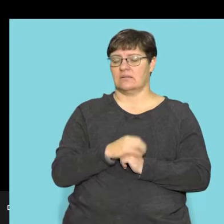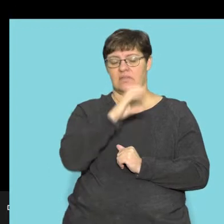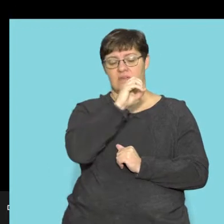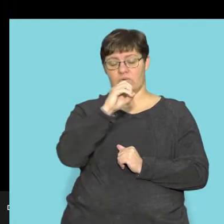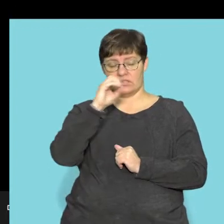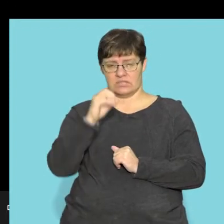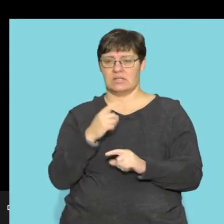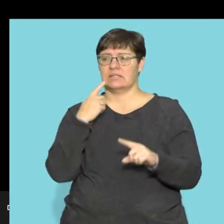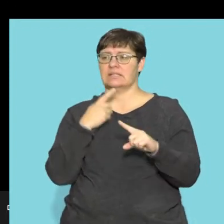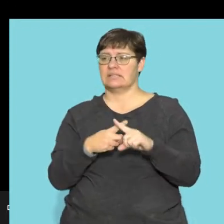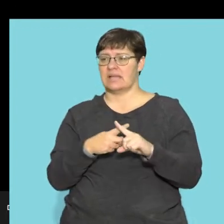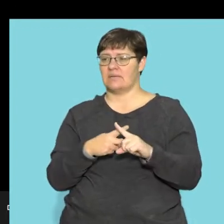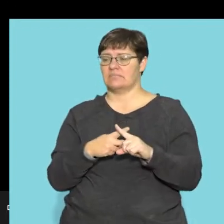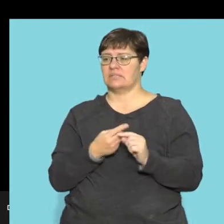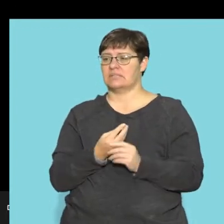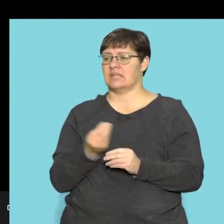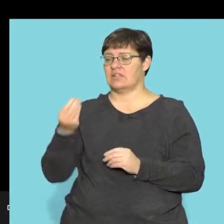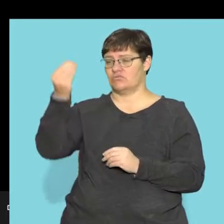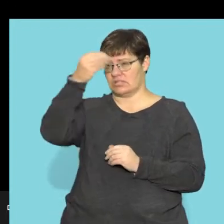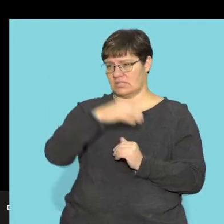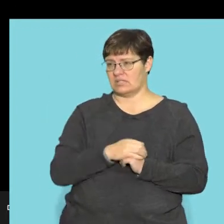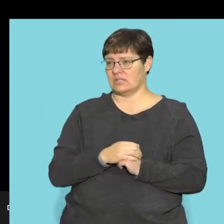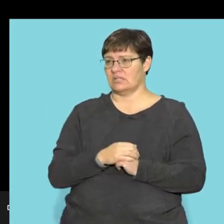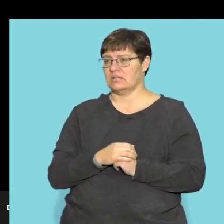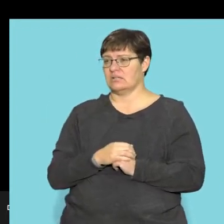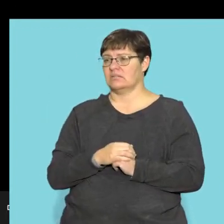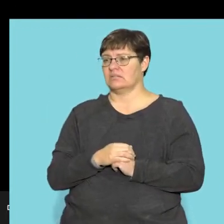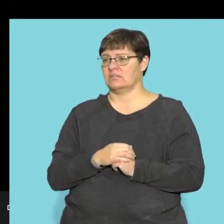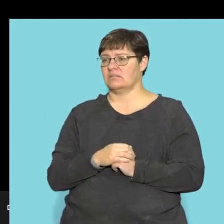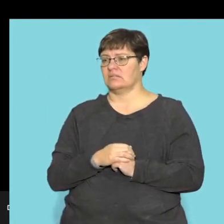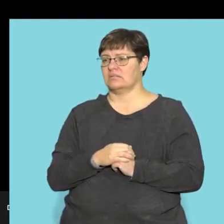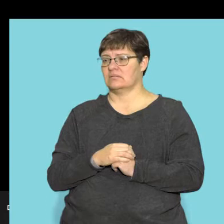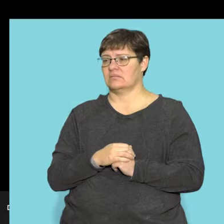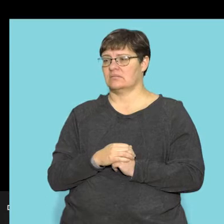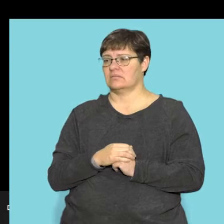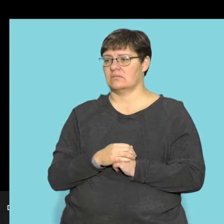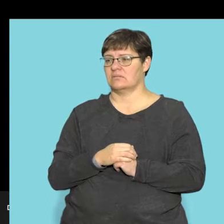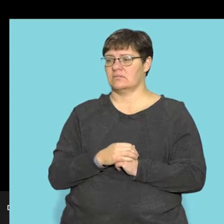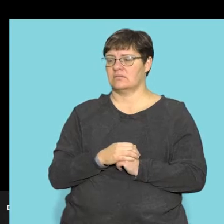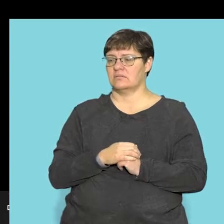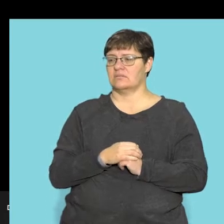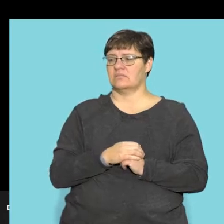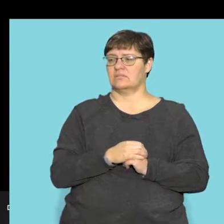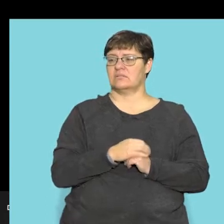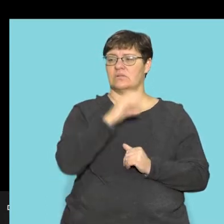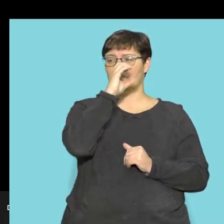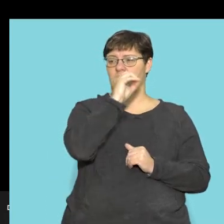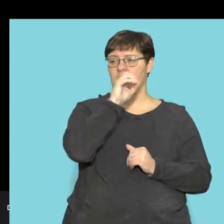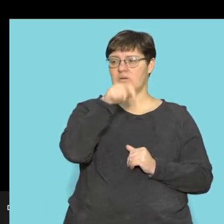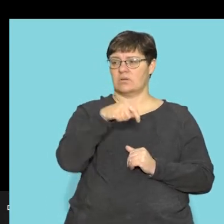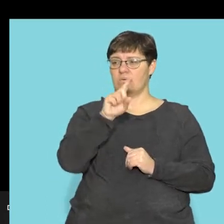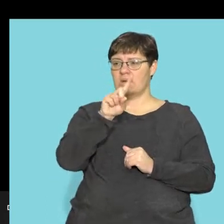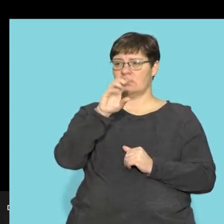180,000, multiply this by the interest, which is the denominator, so I'm cross-multiplying, 105